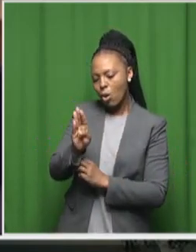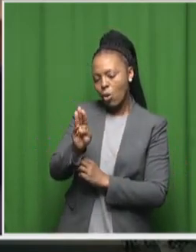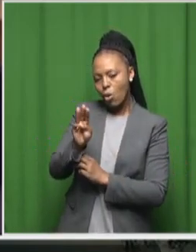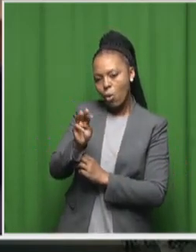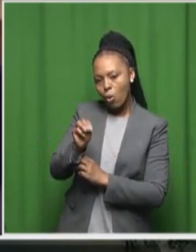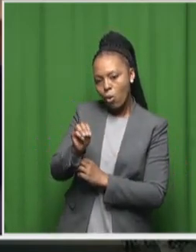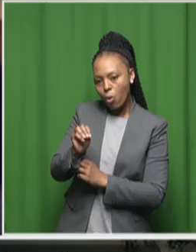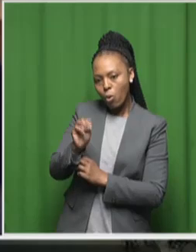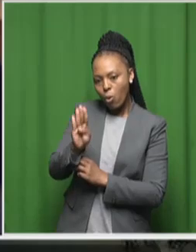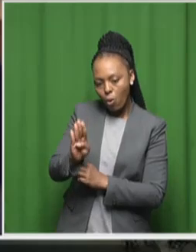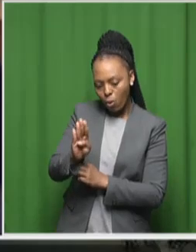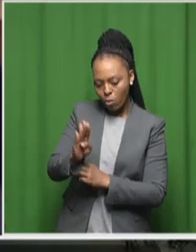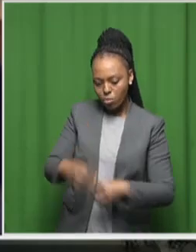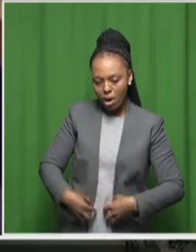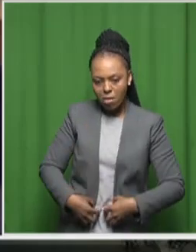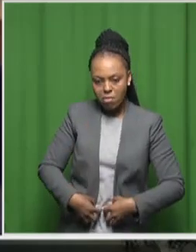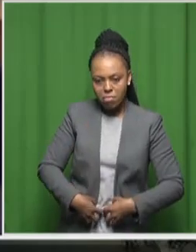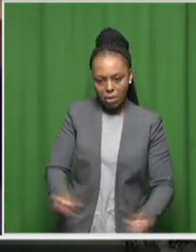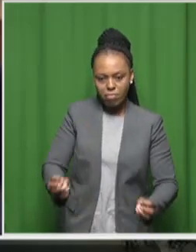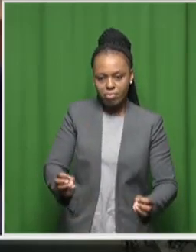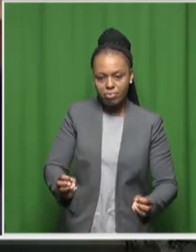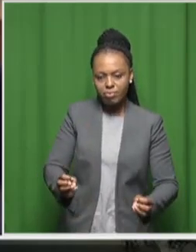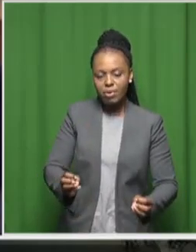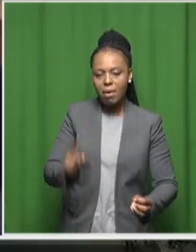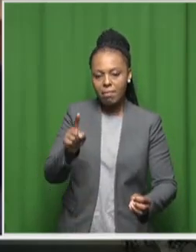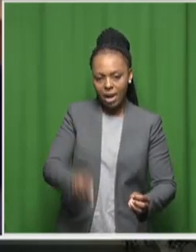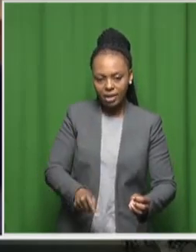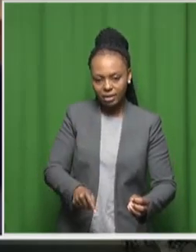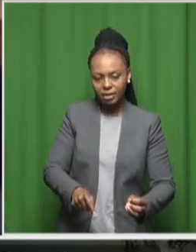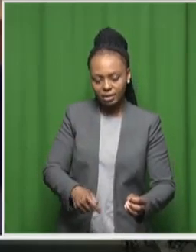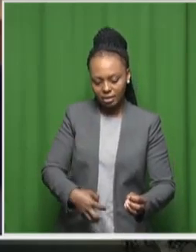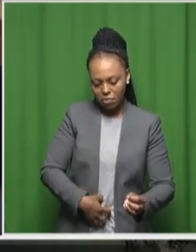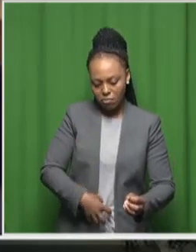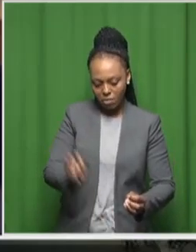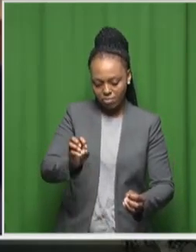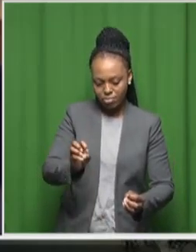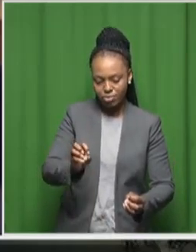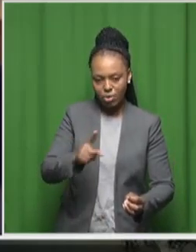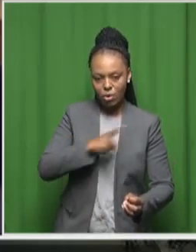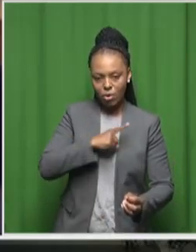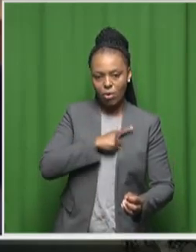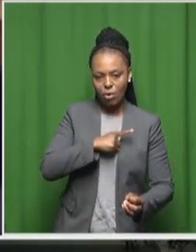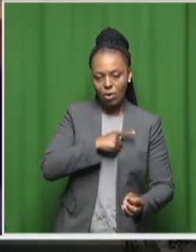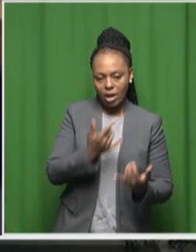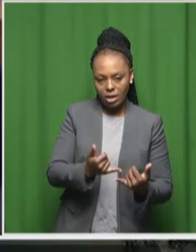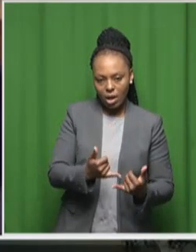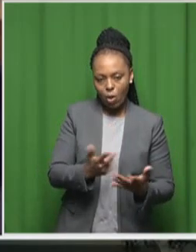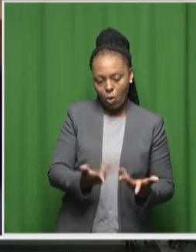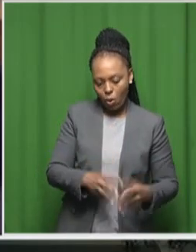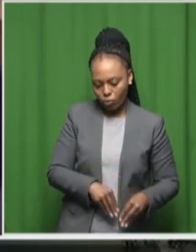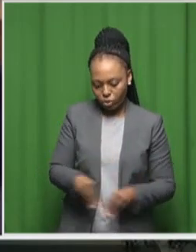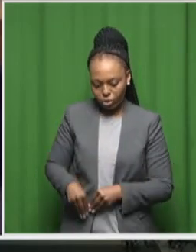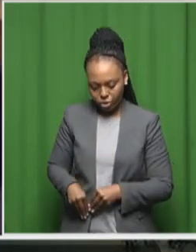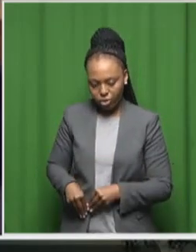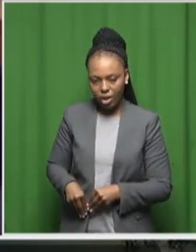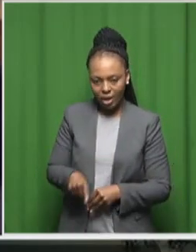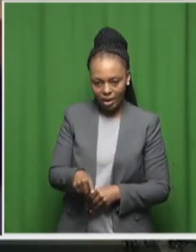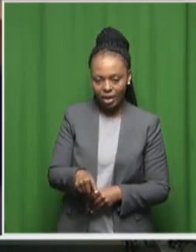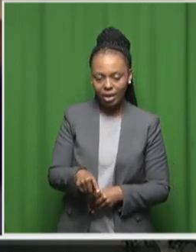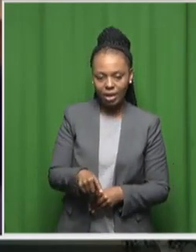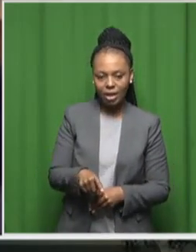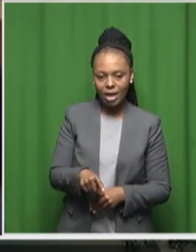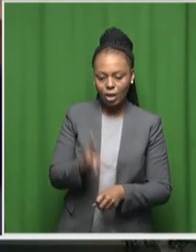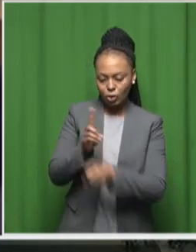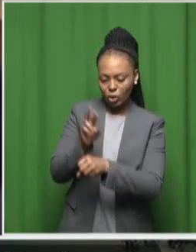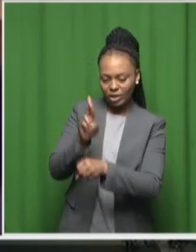could have had an intervention that would have been less invasive, so to speak. So, do we